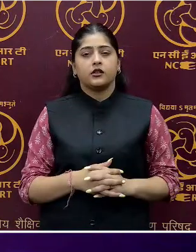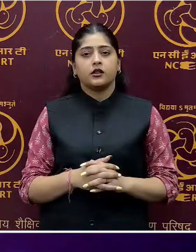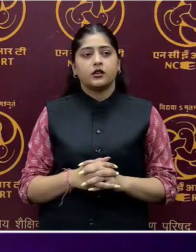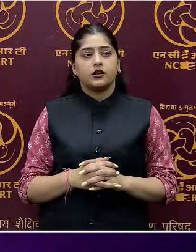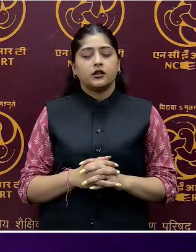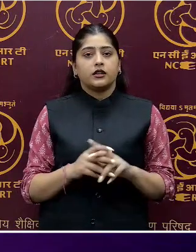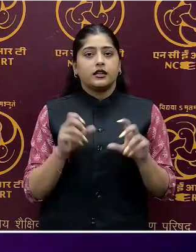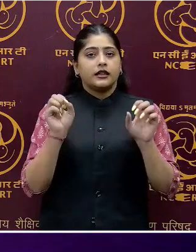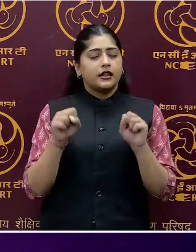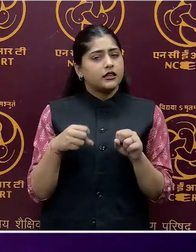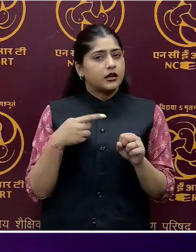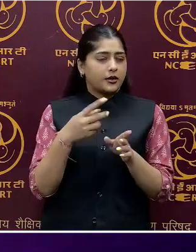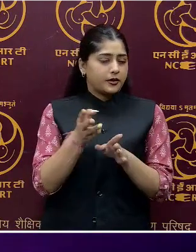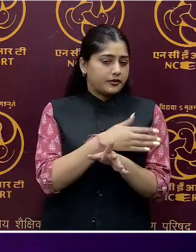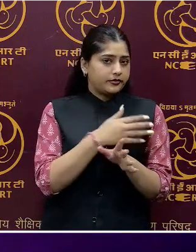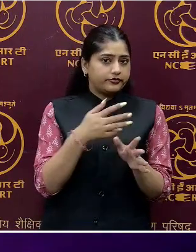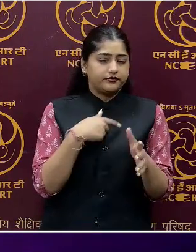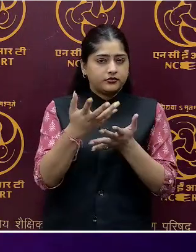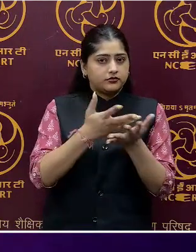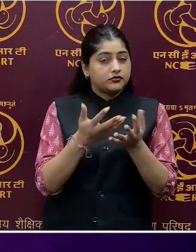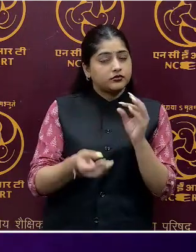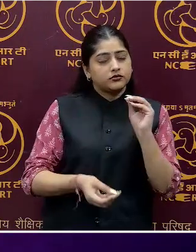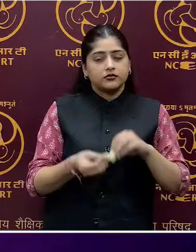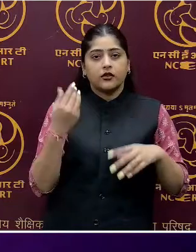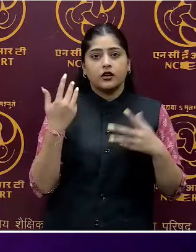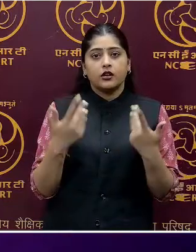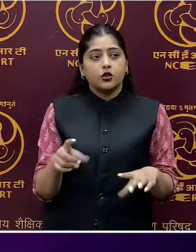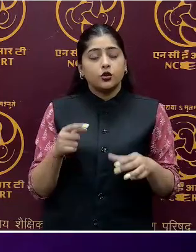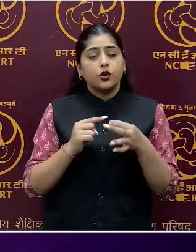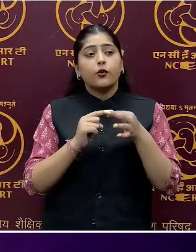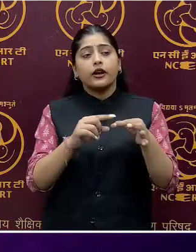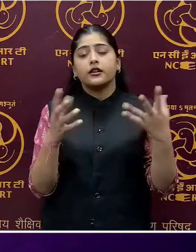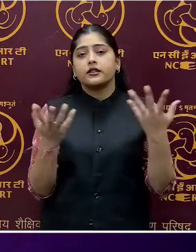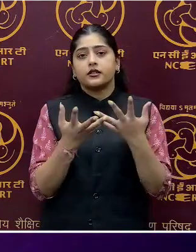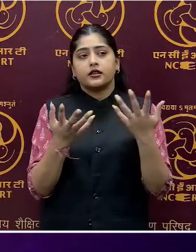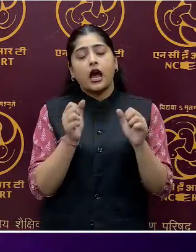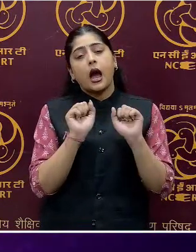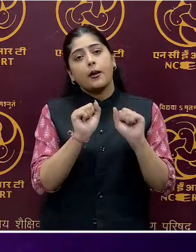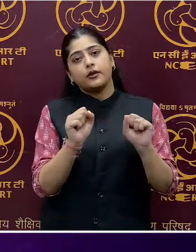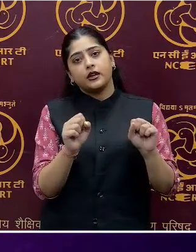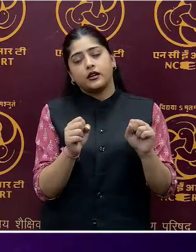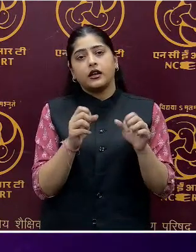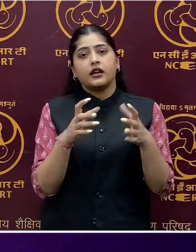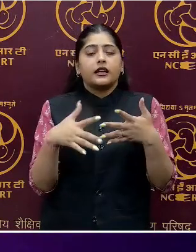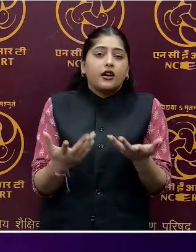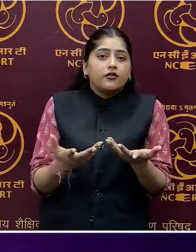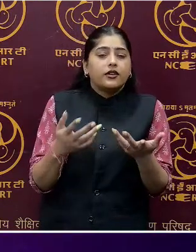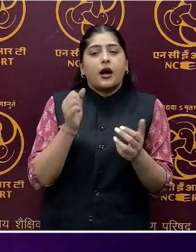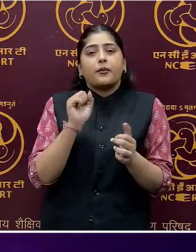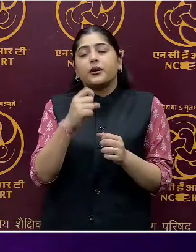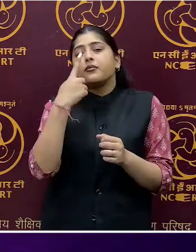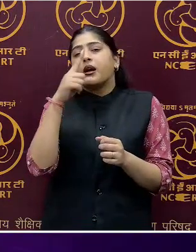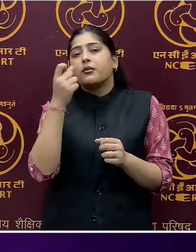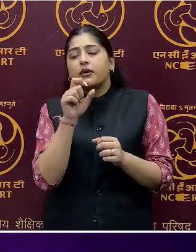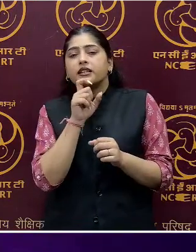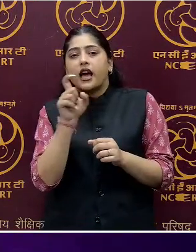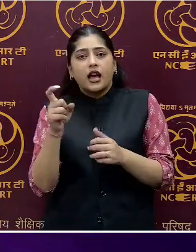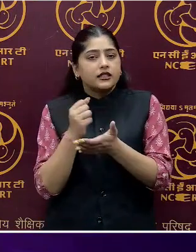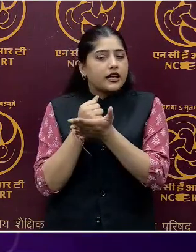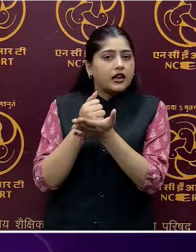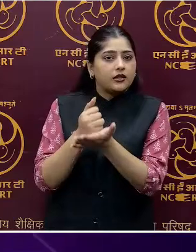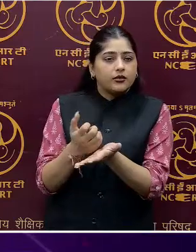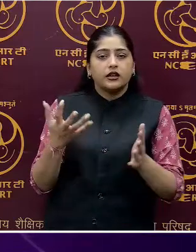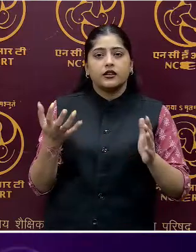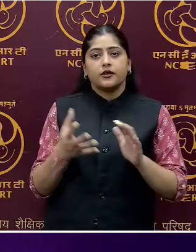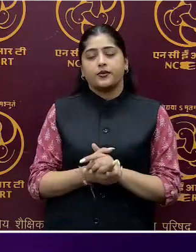so many things with us, so this is the question that you will be doing on your own and with the help of your elders at your home. So ask your